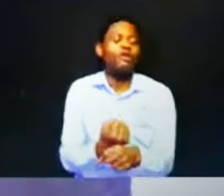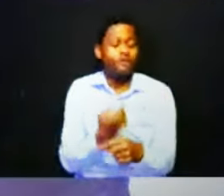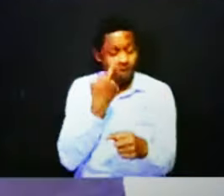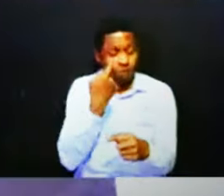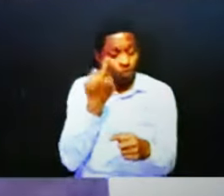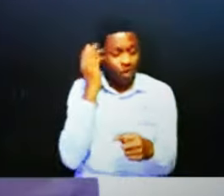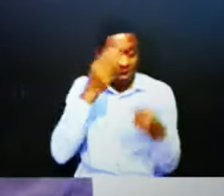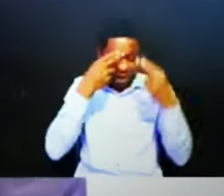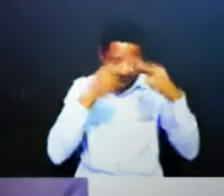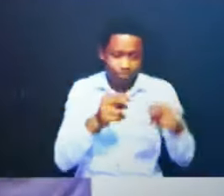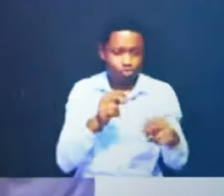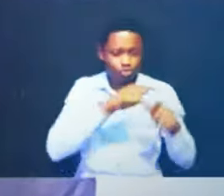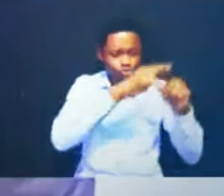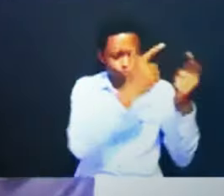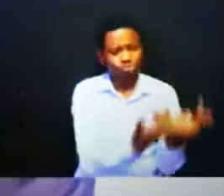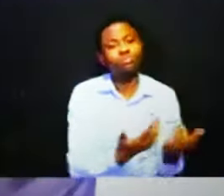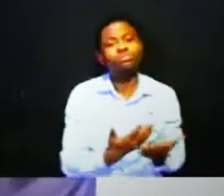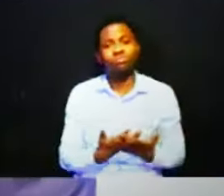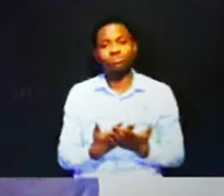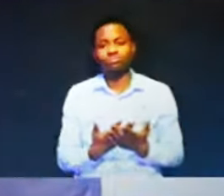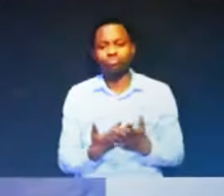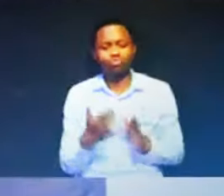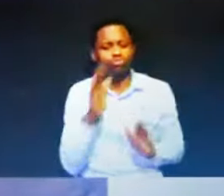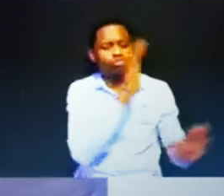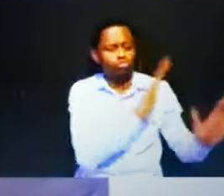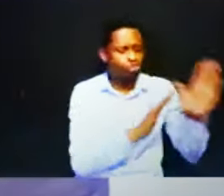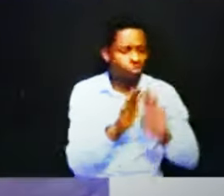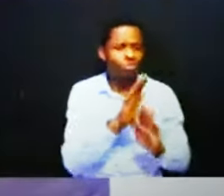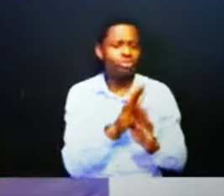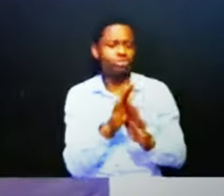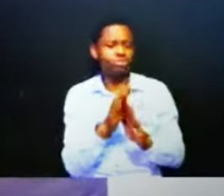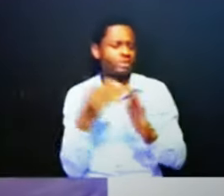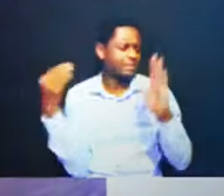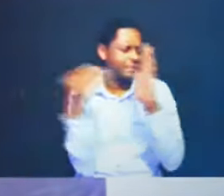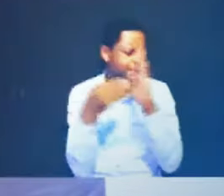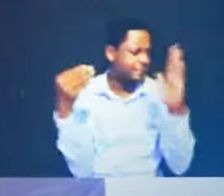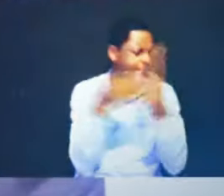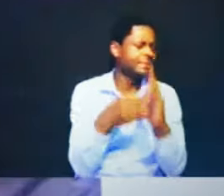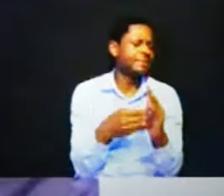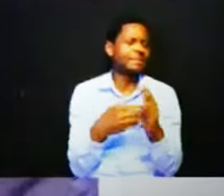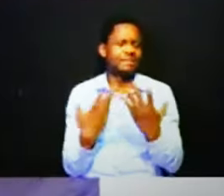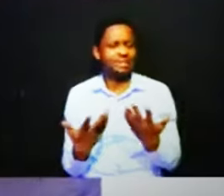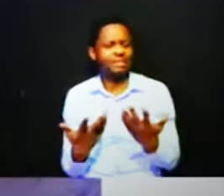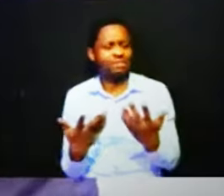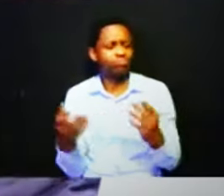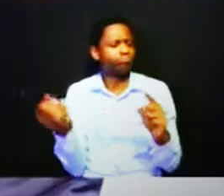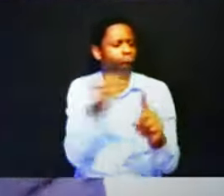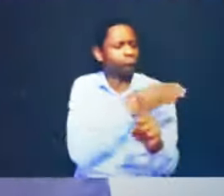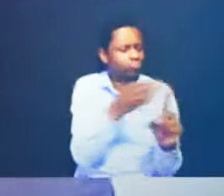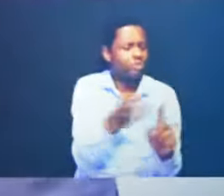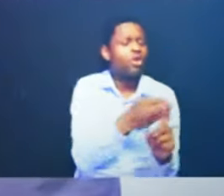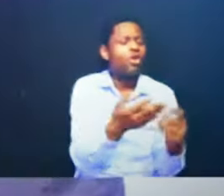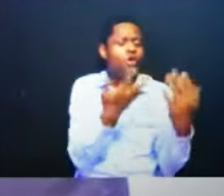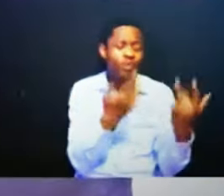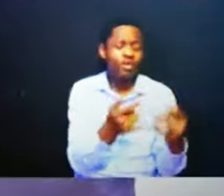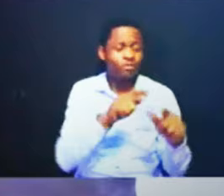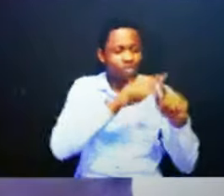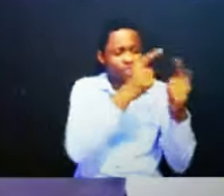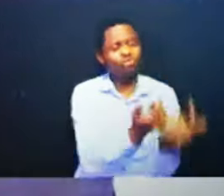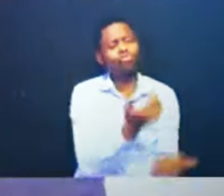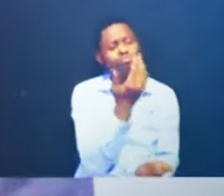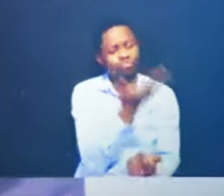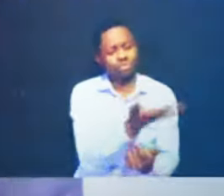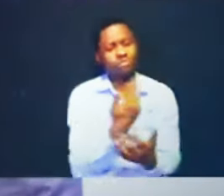e twen wo. Trouble and persecution are waiting for perceived offenders. Or how any ota e twen sa ni